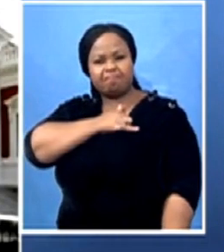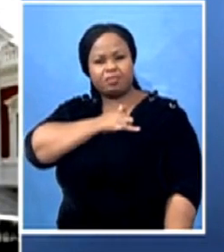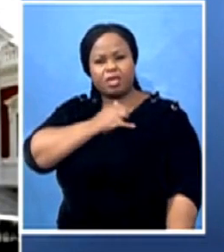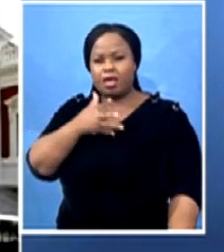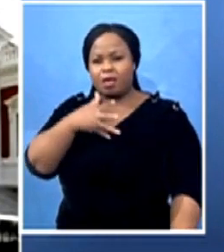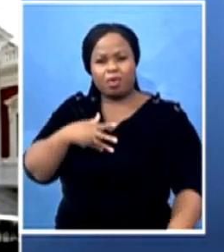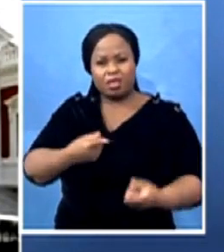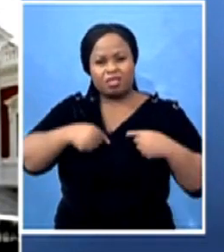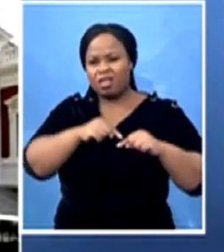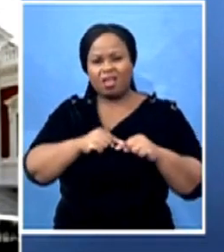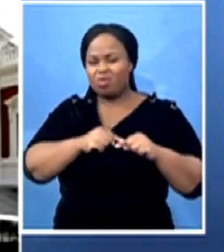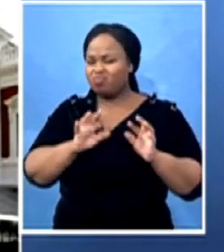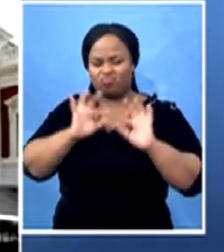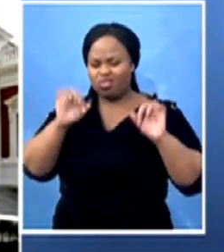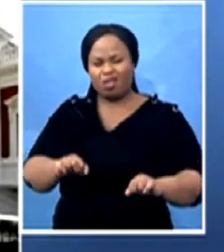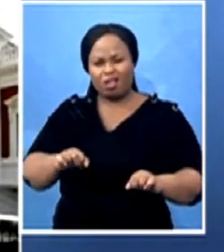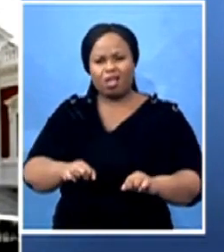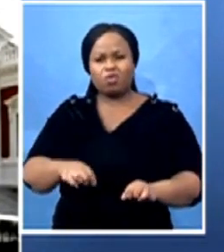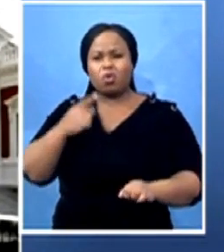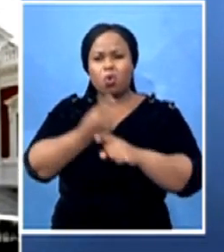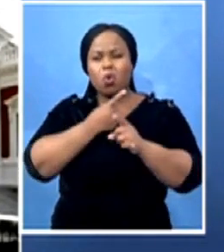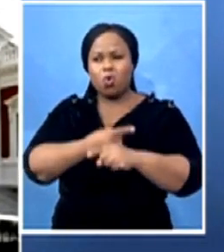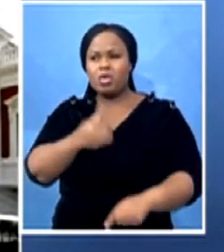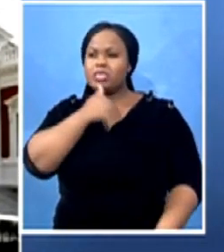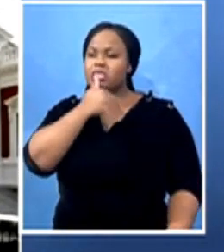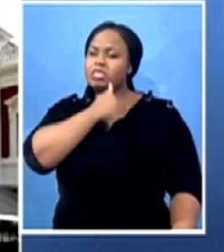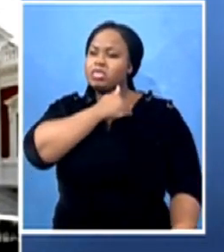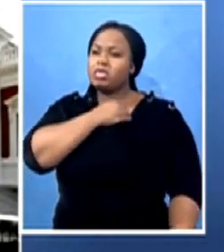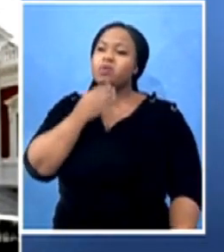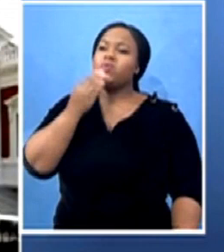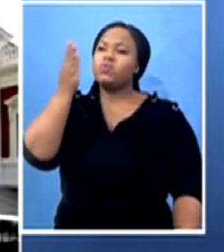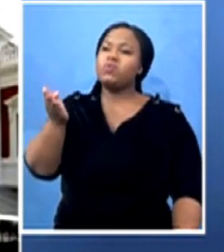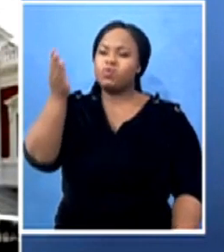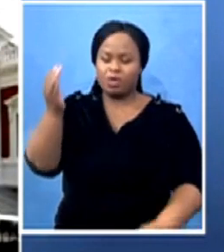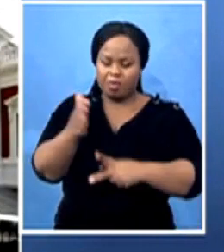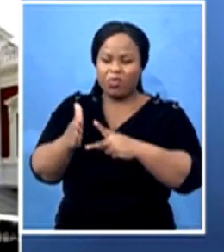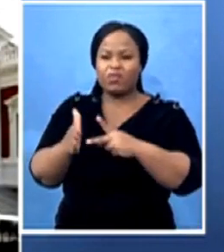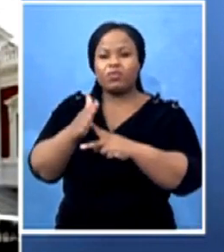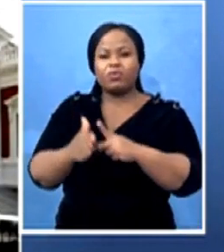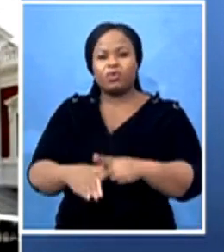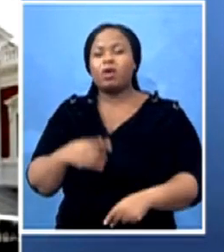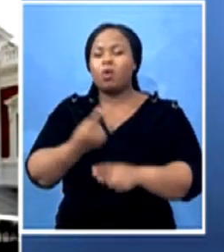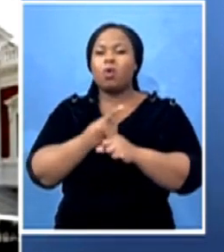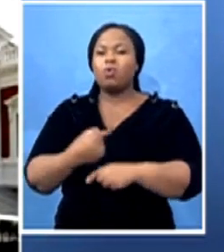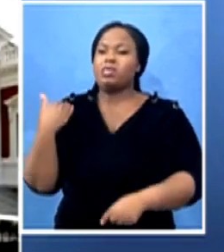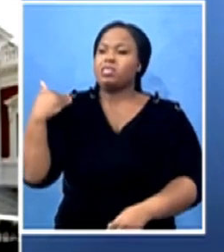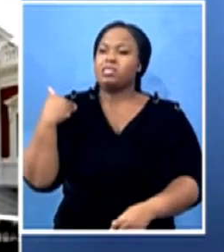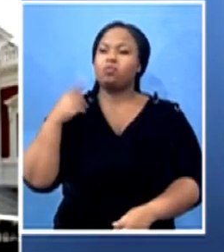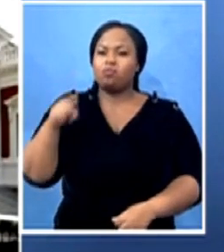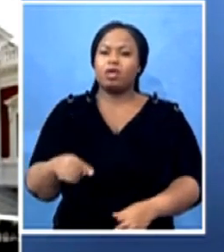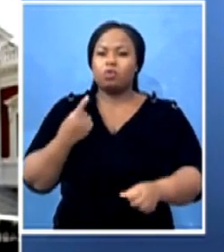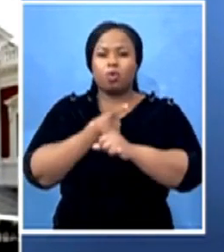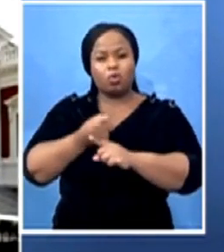us of you. They reminded us of a duty to stay on course to liberate not only you from prison, but